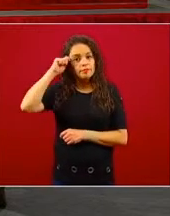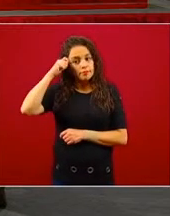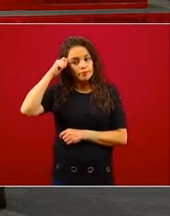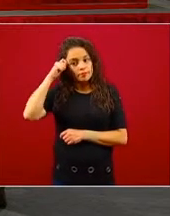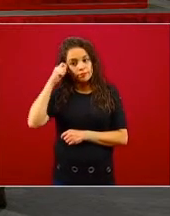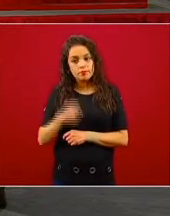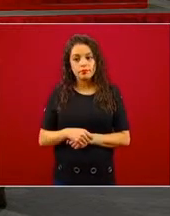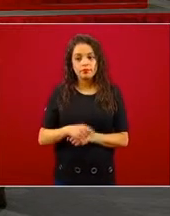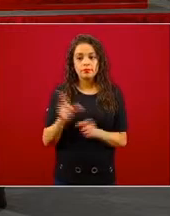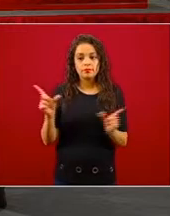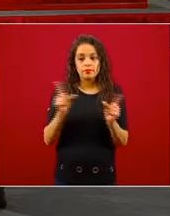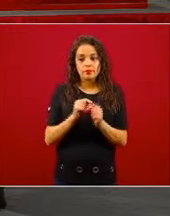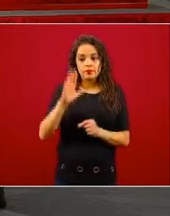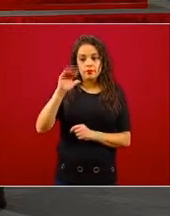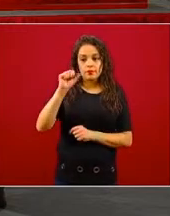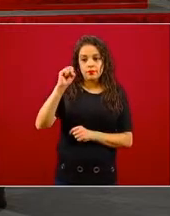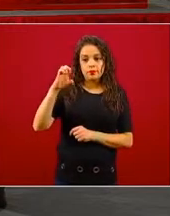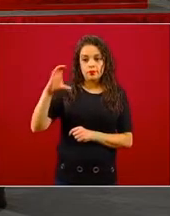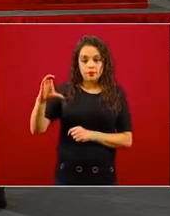siglas workers, CACEH,